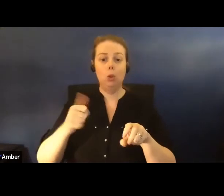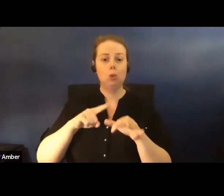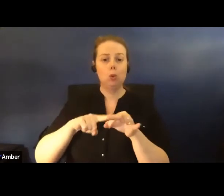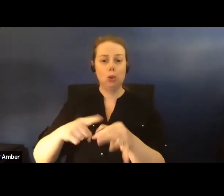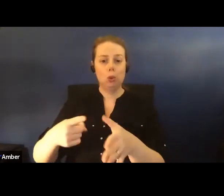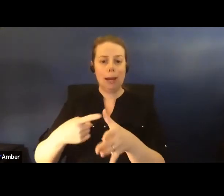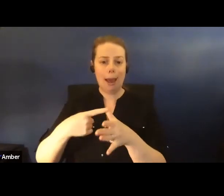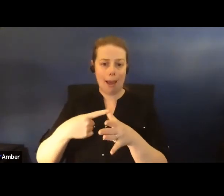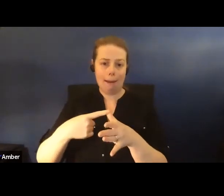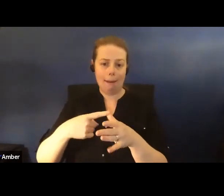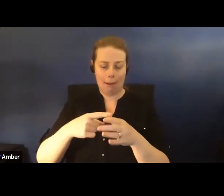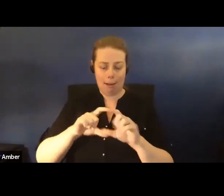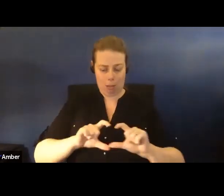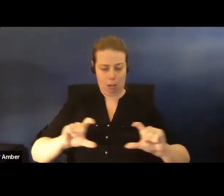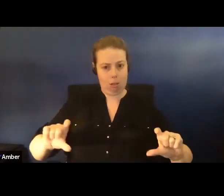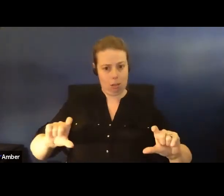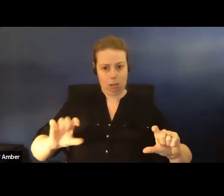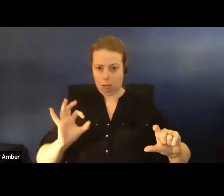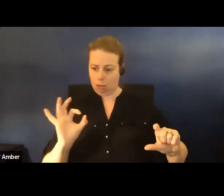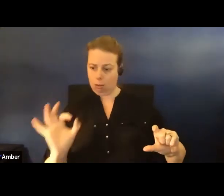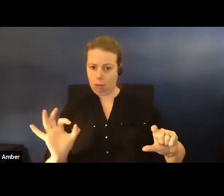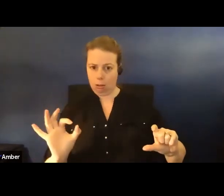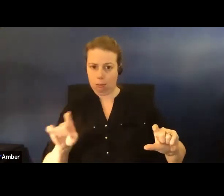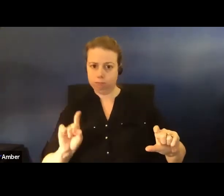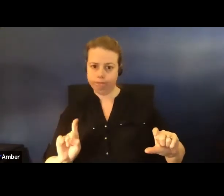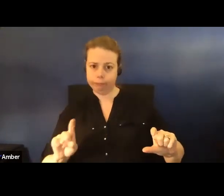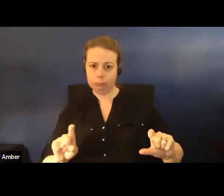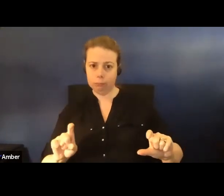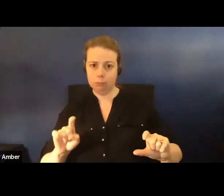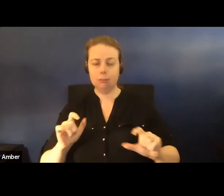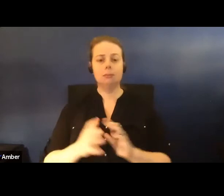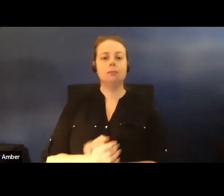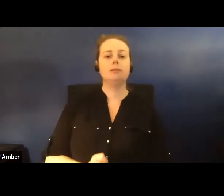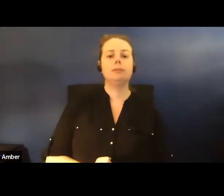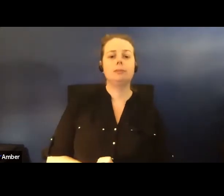do that. We might group some of the questions as we go.